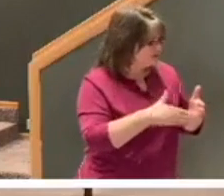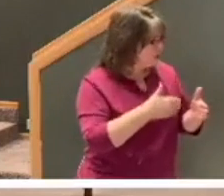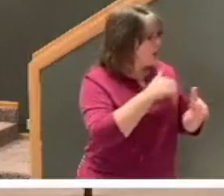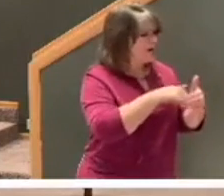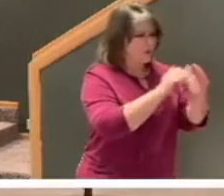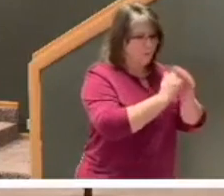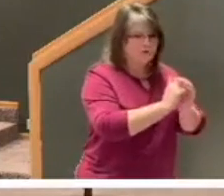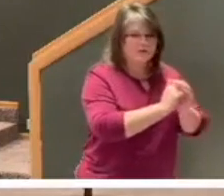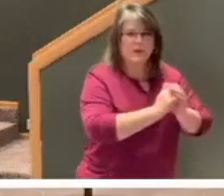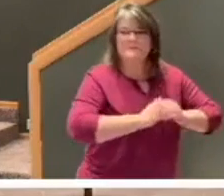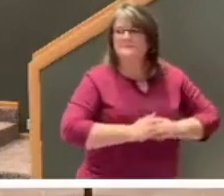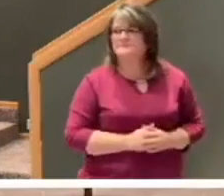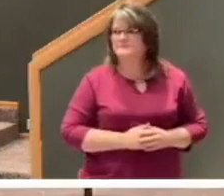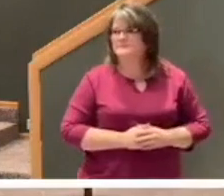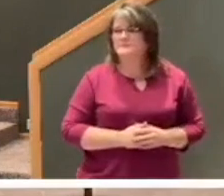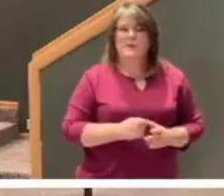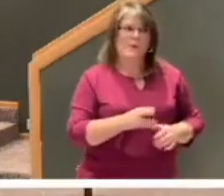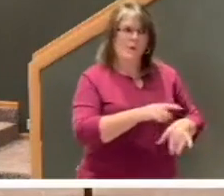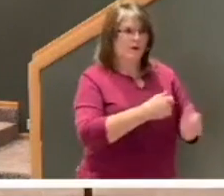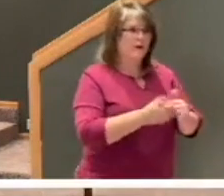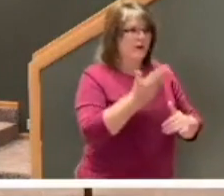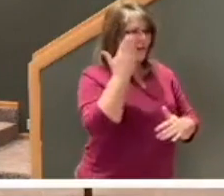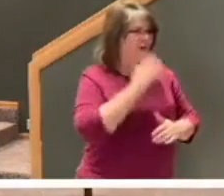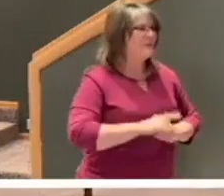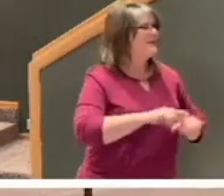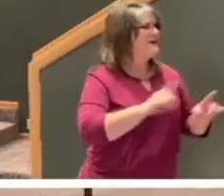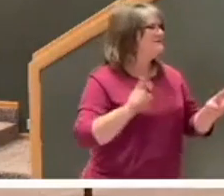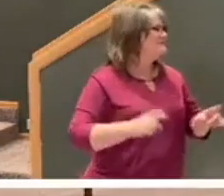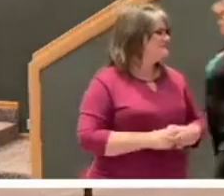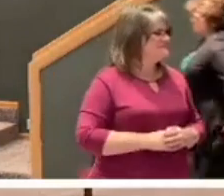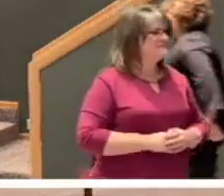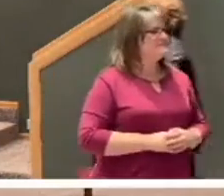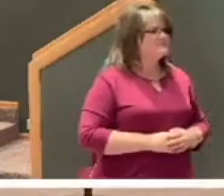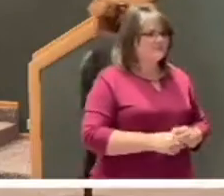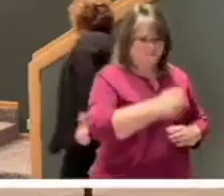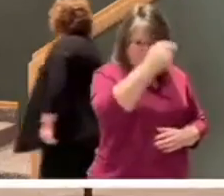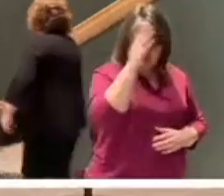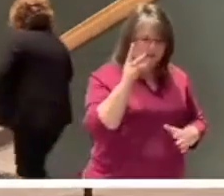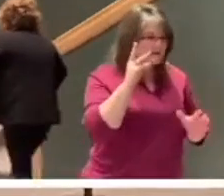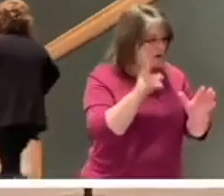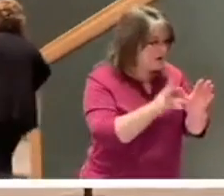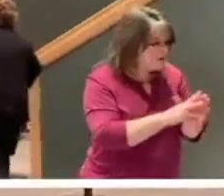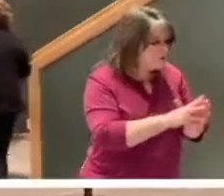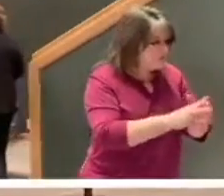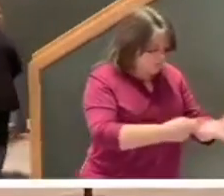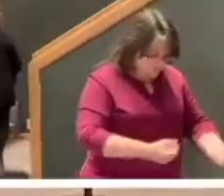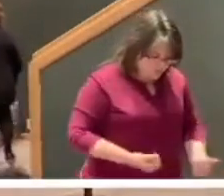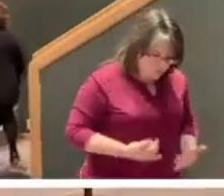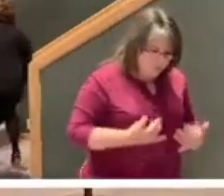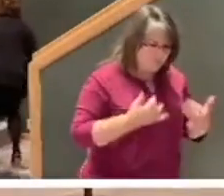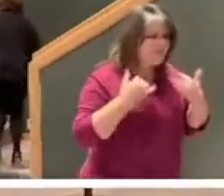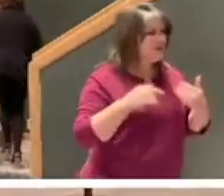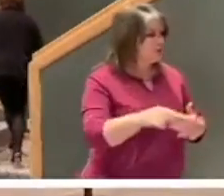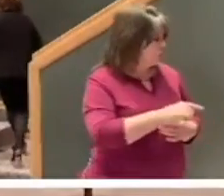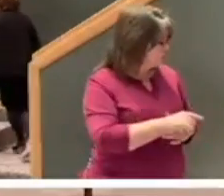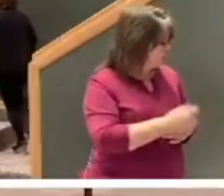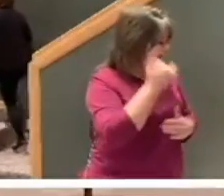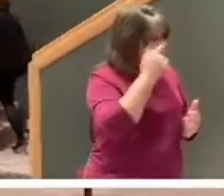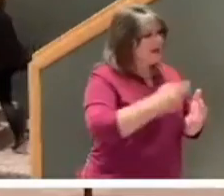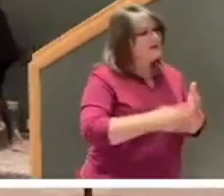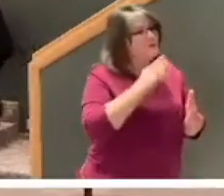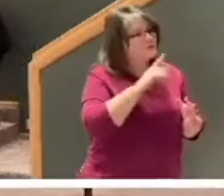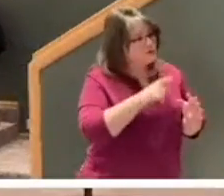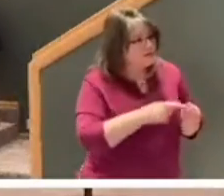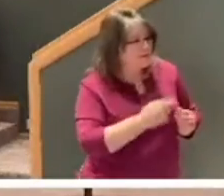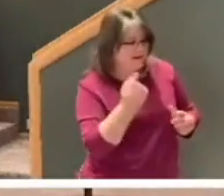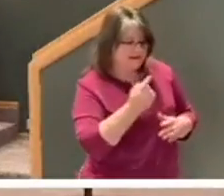worship, or longer, I don't know. But it is God's will to fill you. And if what I'm talking